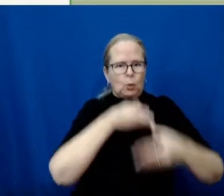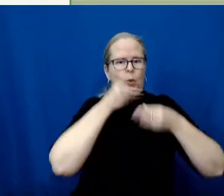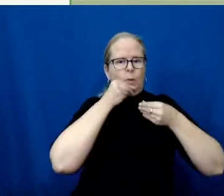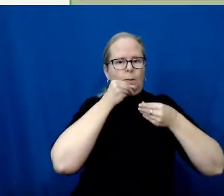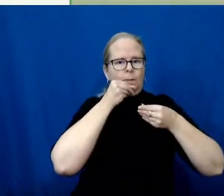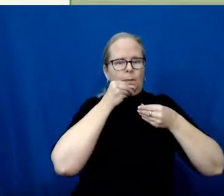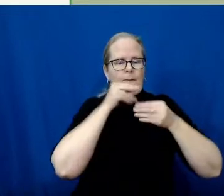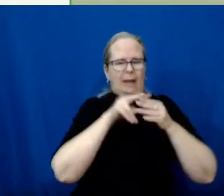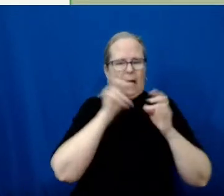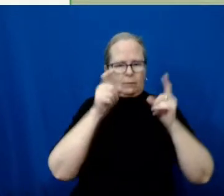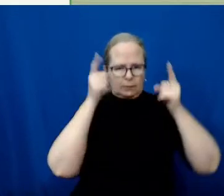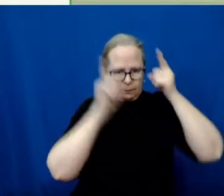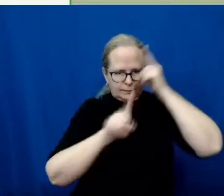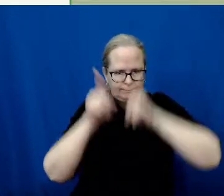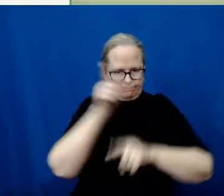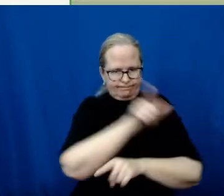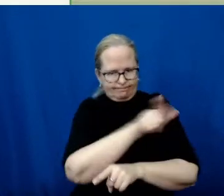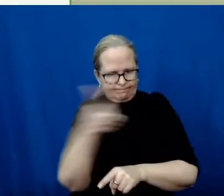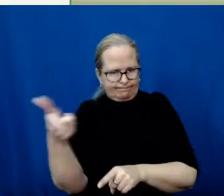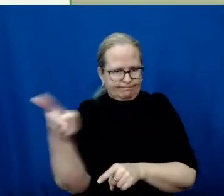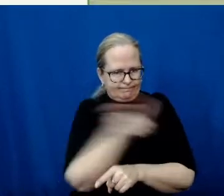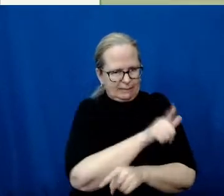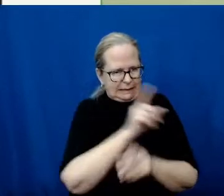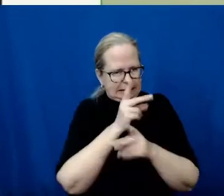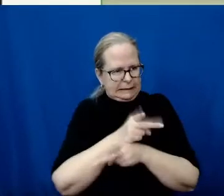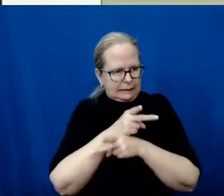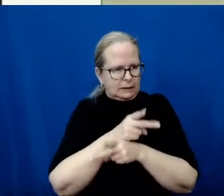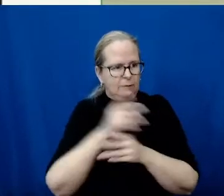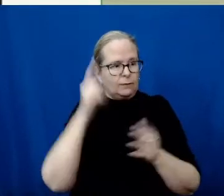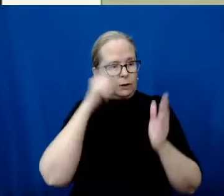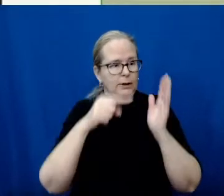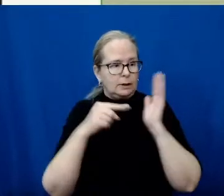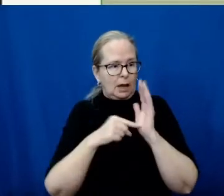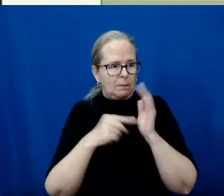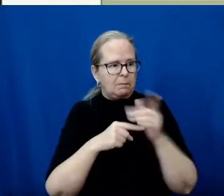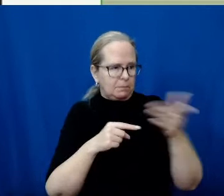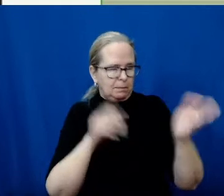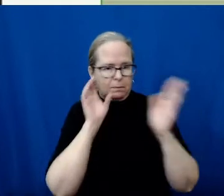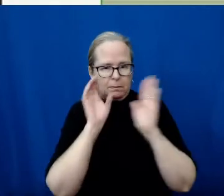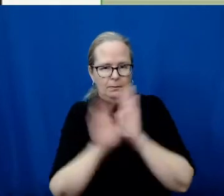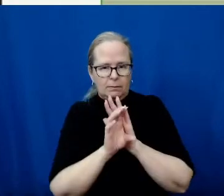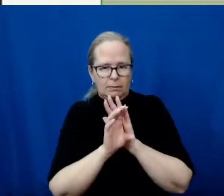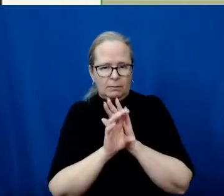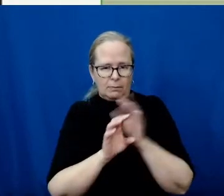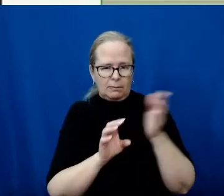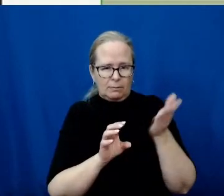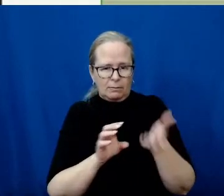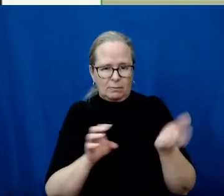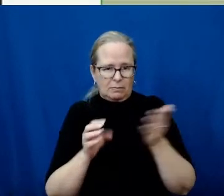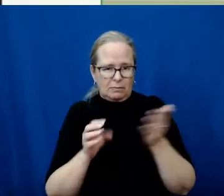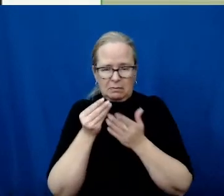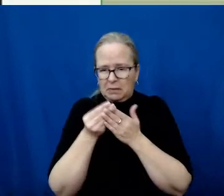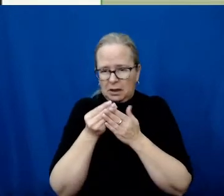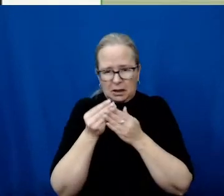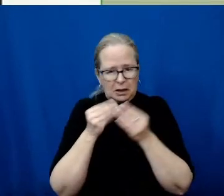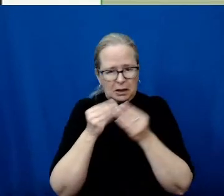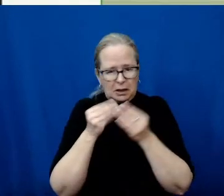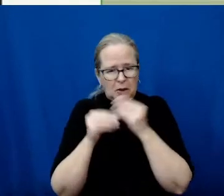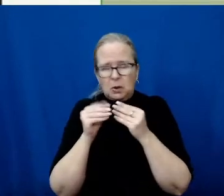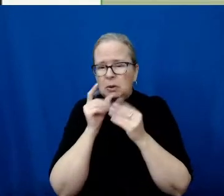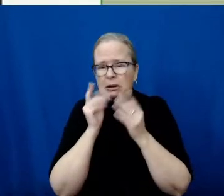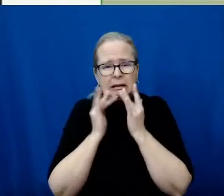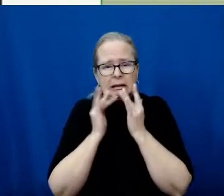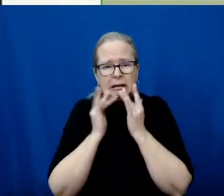some examples. If you are on a really low budget, and I know there's some people that are out there and they're going, we just have no money and we can't do this. You